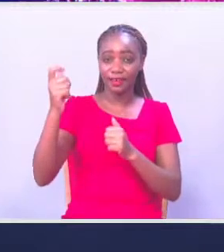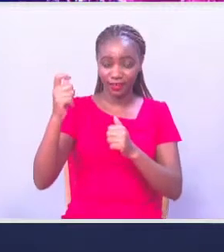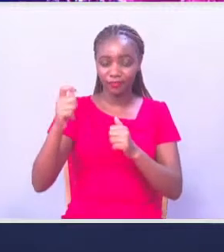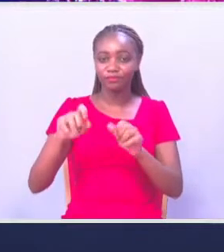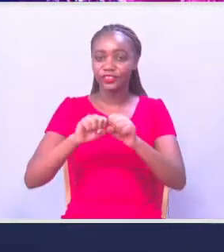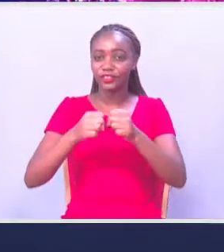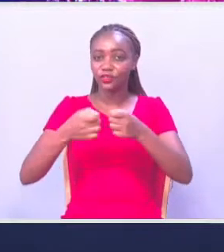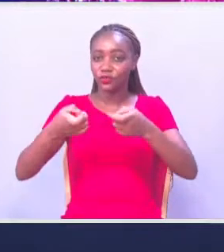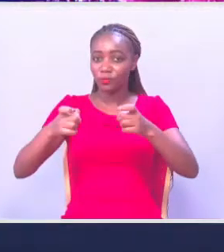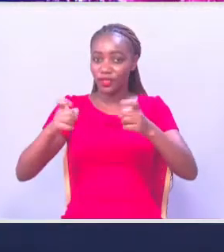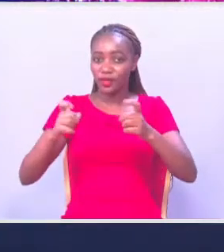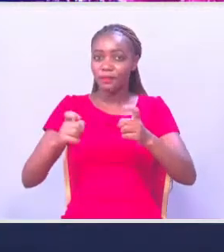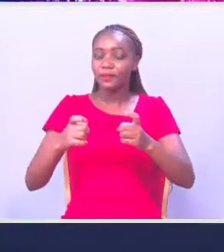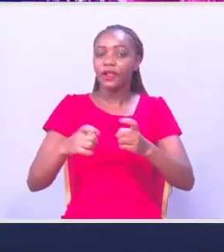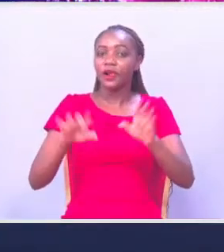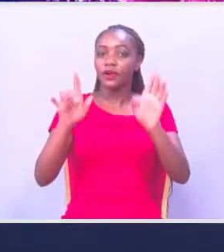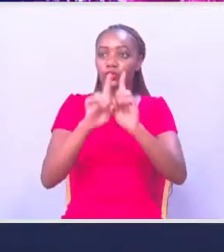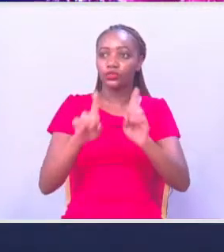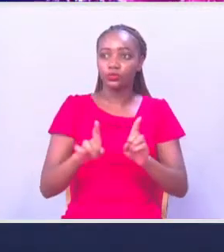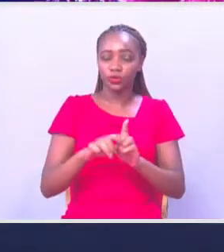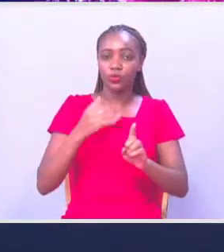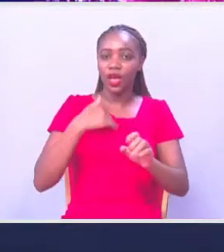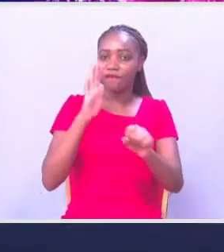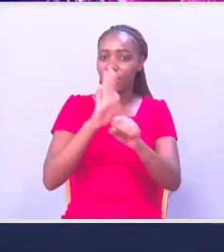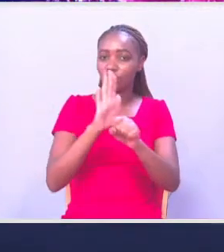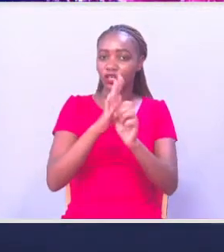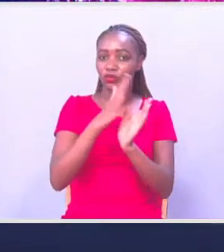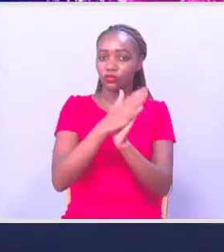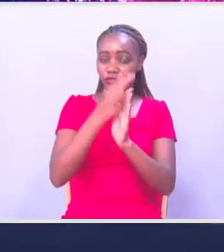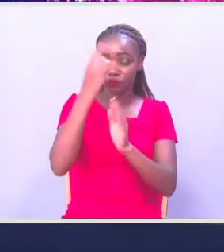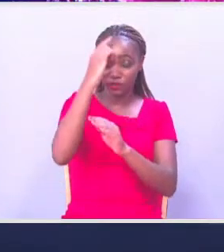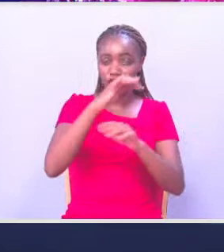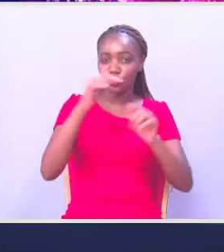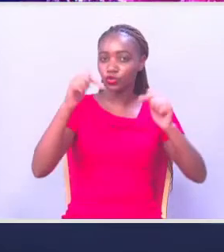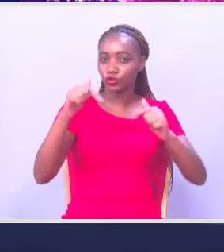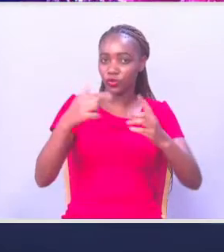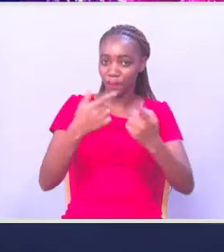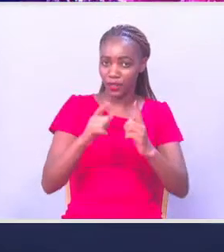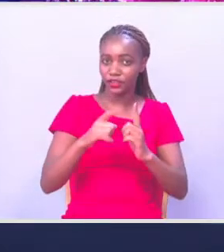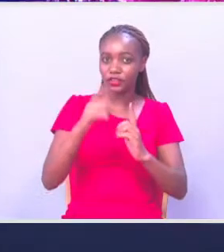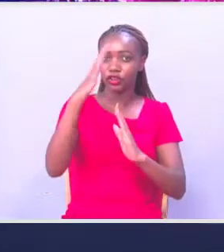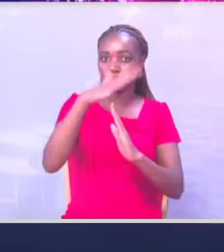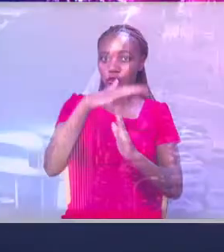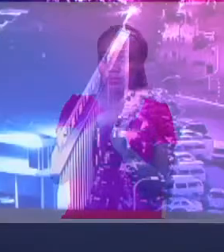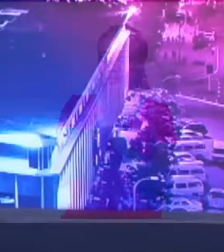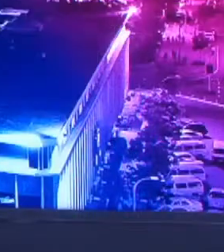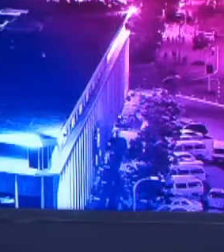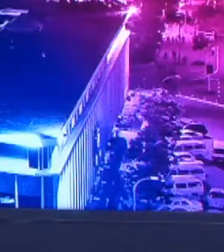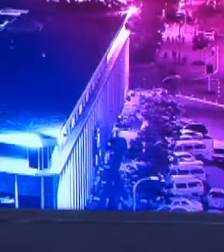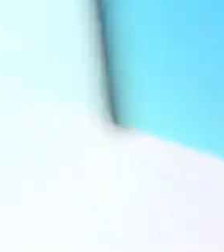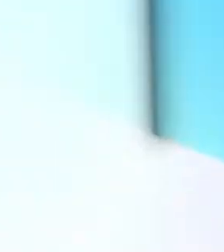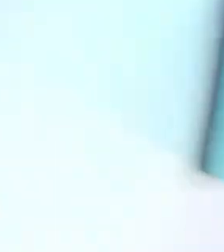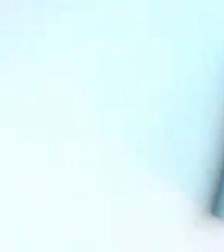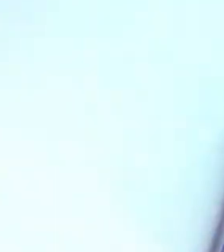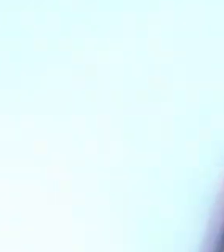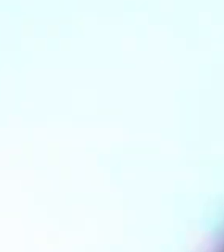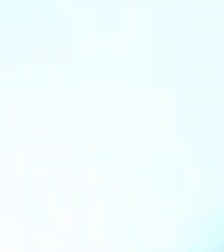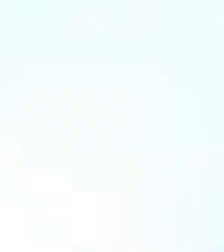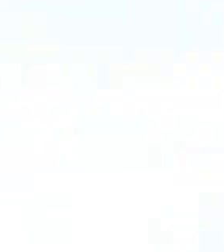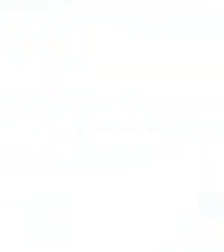across all social media platforms. We've got a lot lined up for you here today, but first, let's take a look at the highlights.